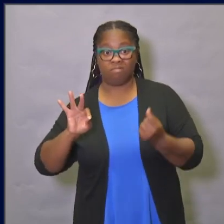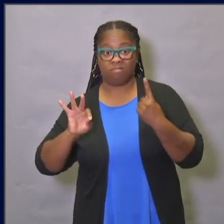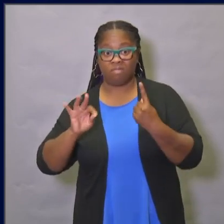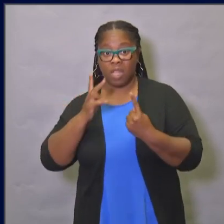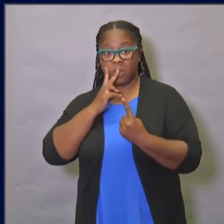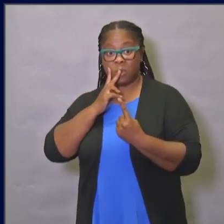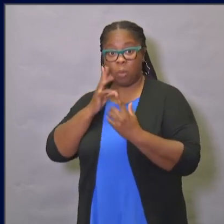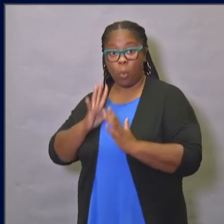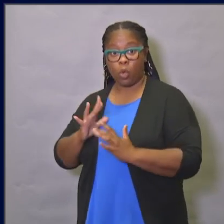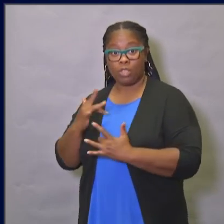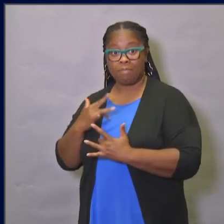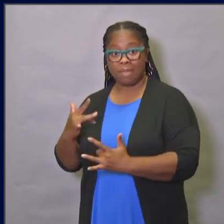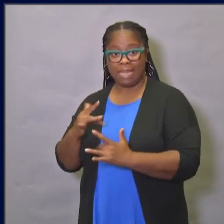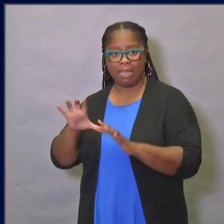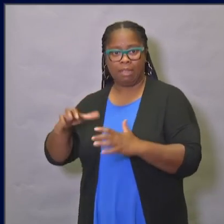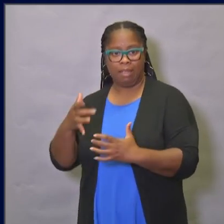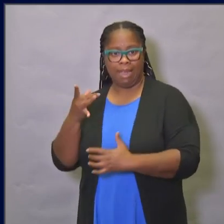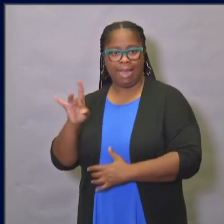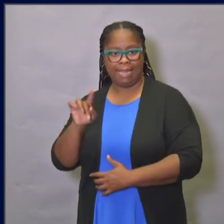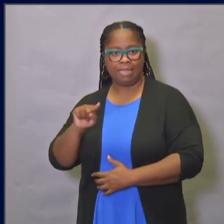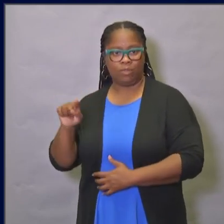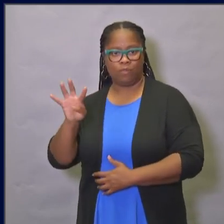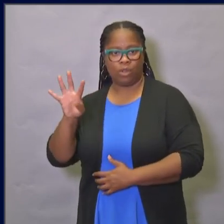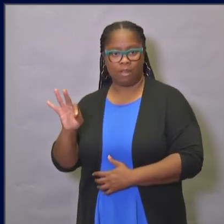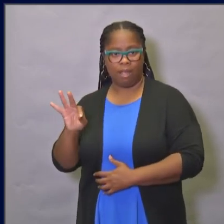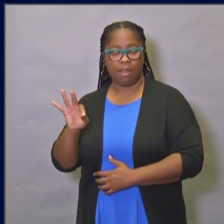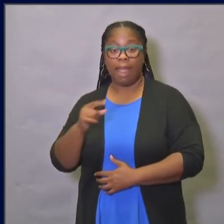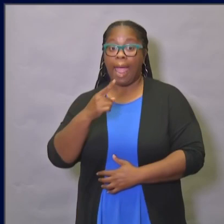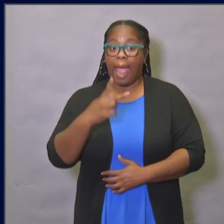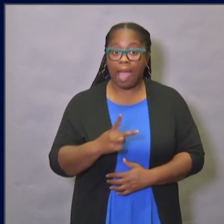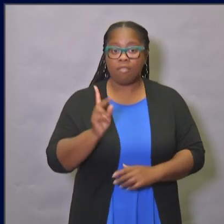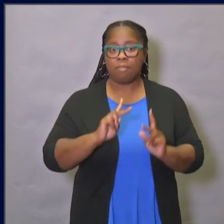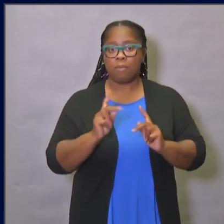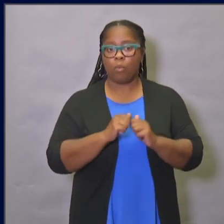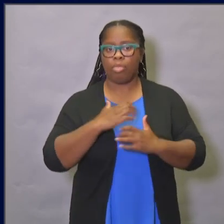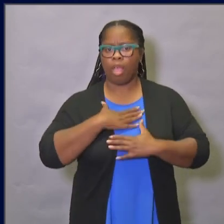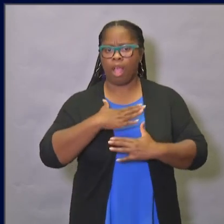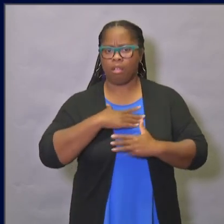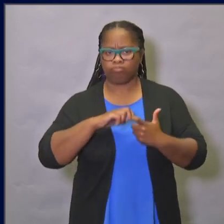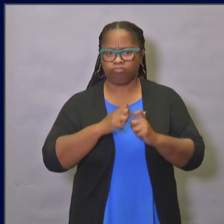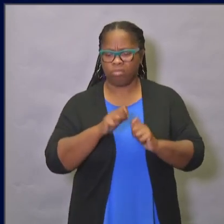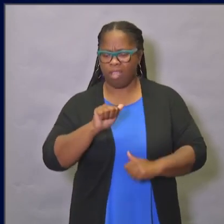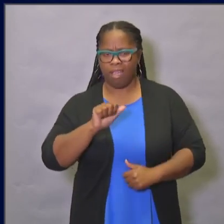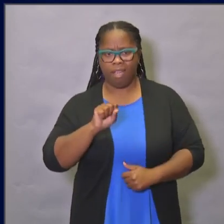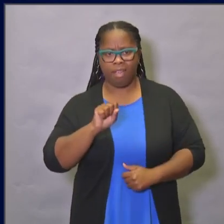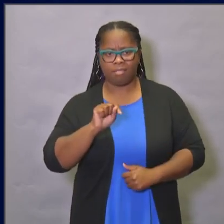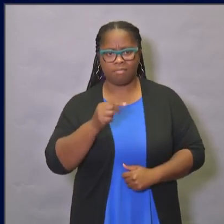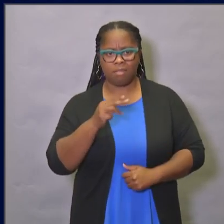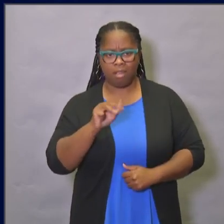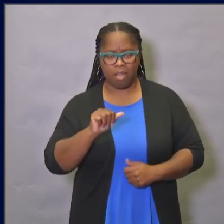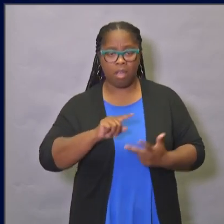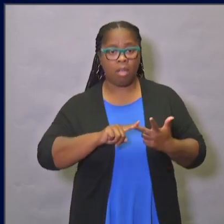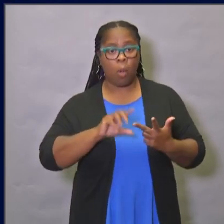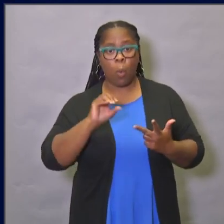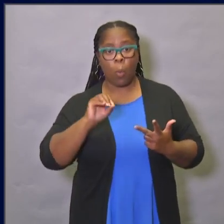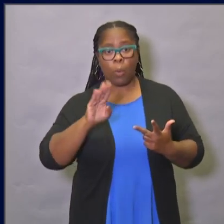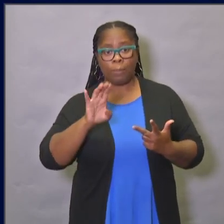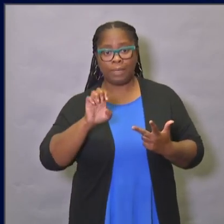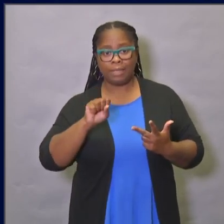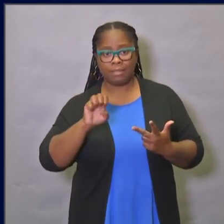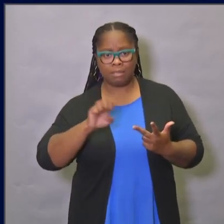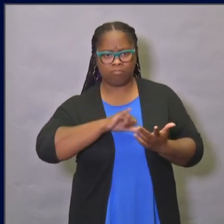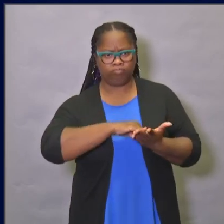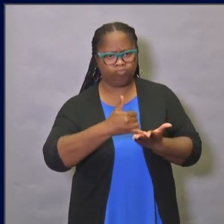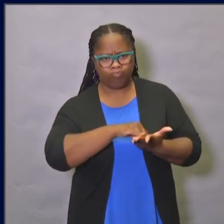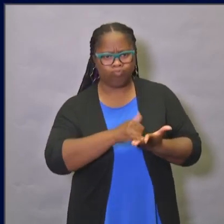this age group, and over half the people with asthma and over half the people who are obese are between the ages of 18